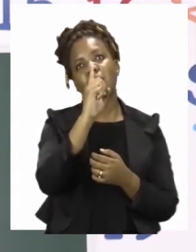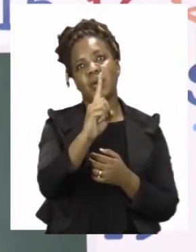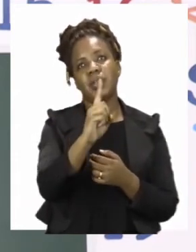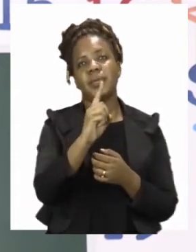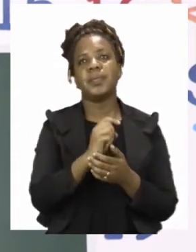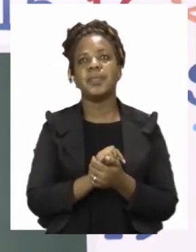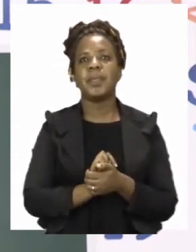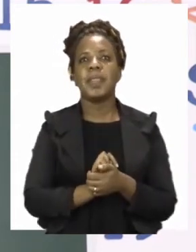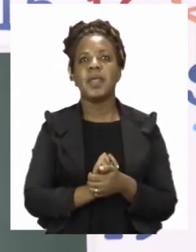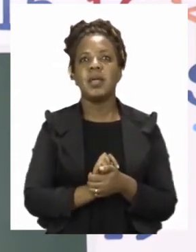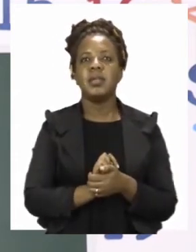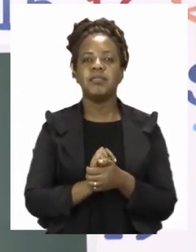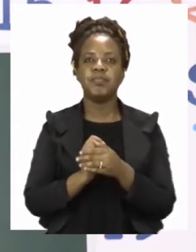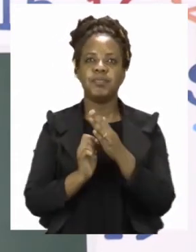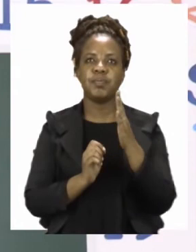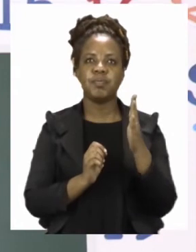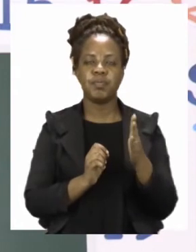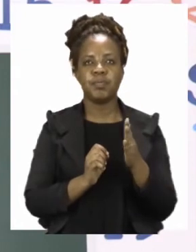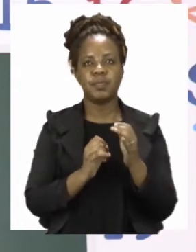10, 11,